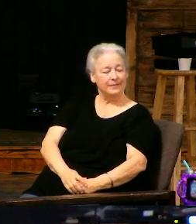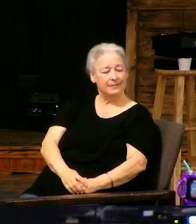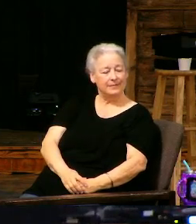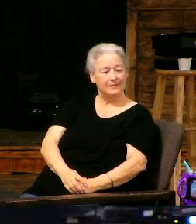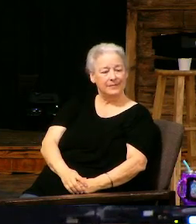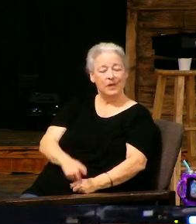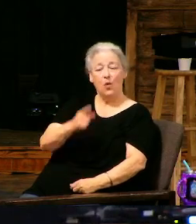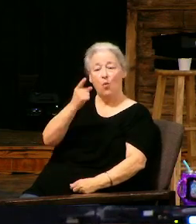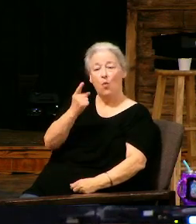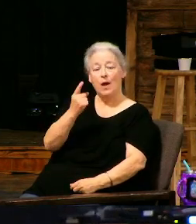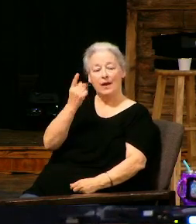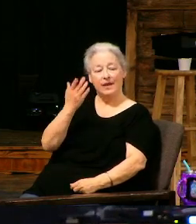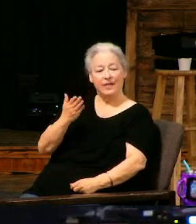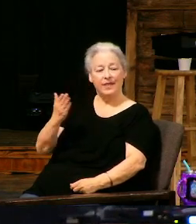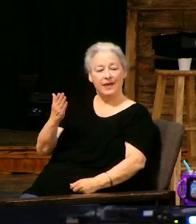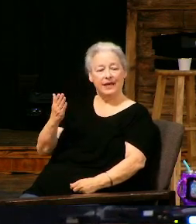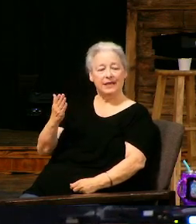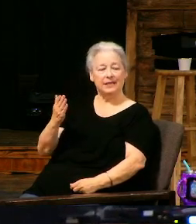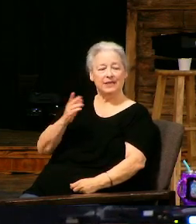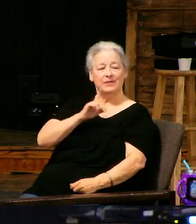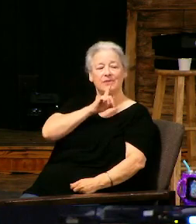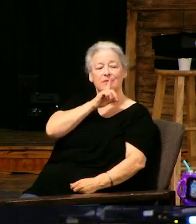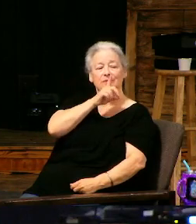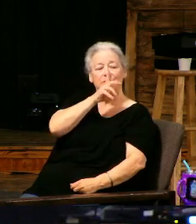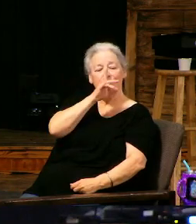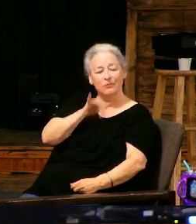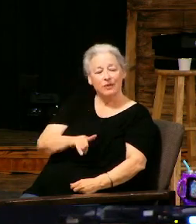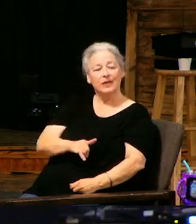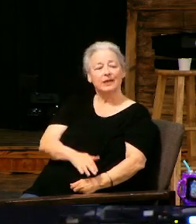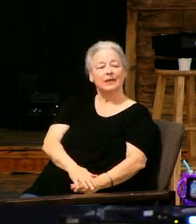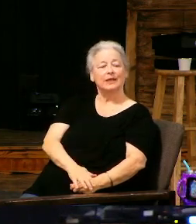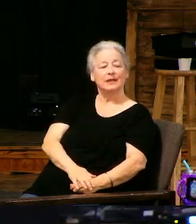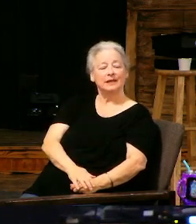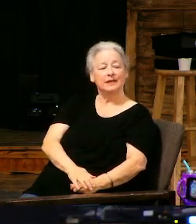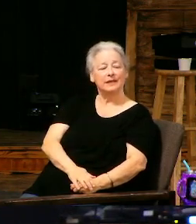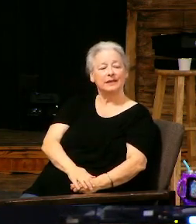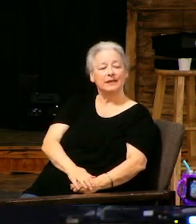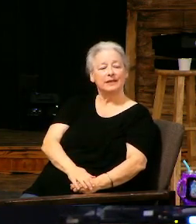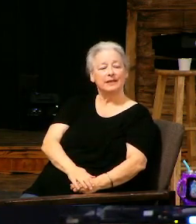One of the things that really, really, really